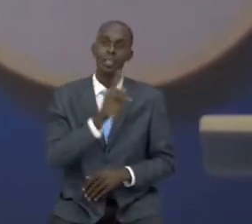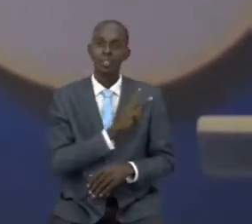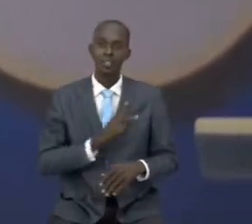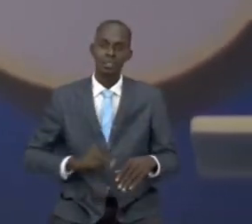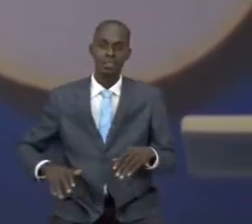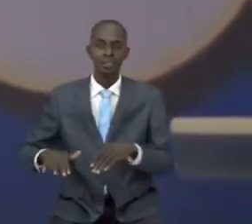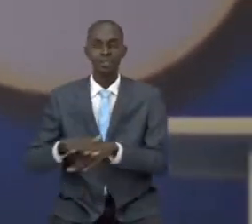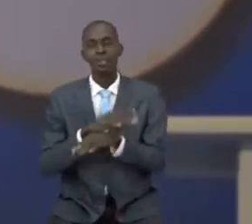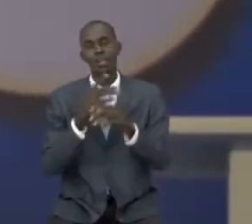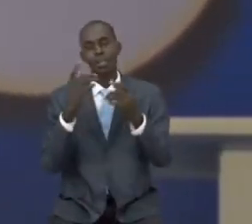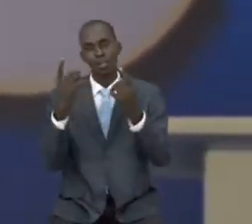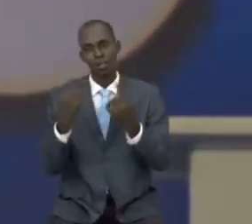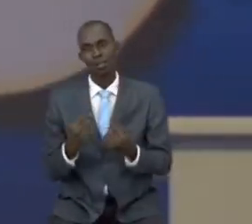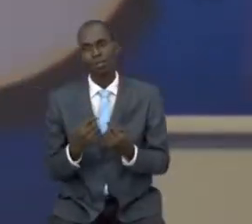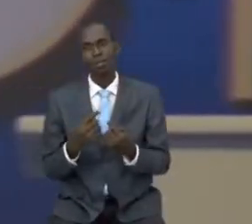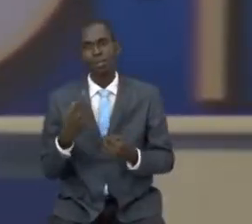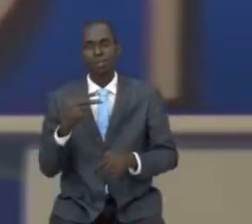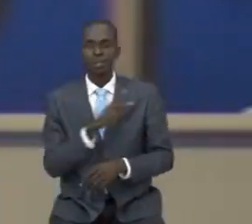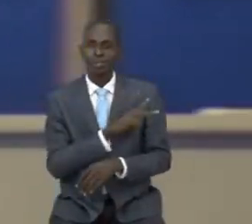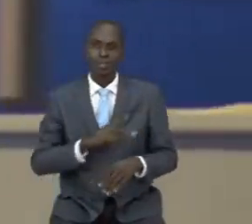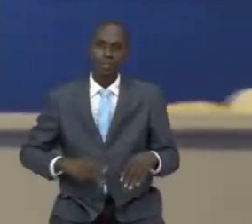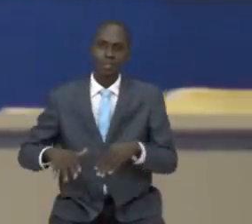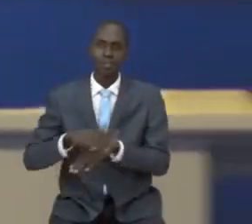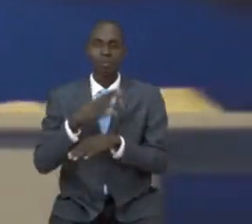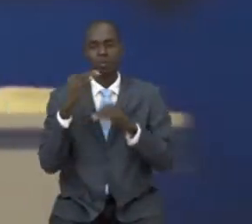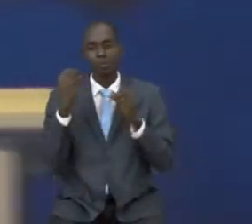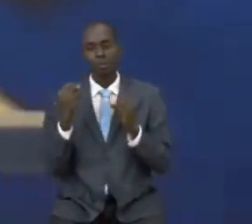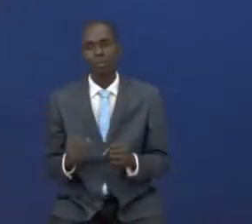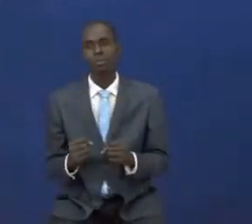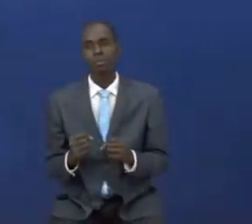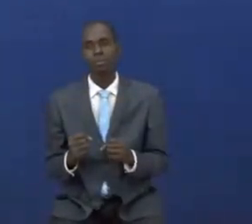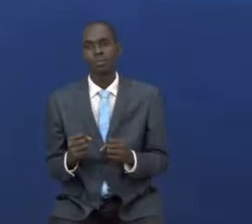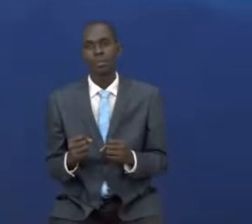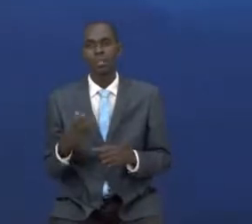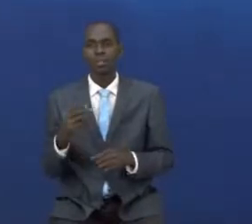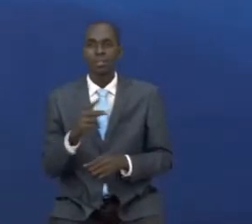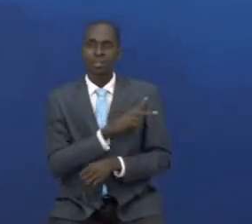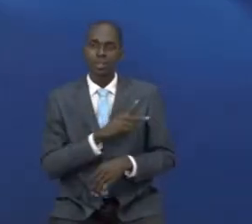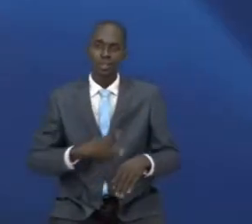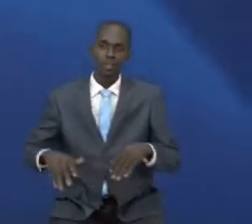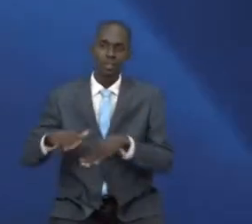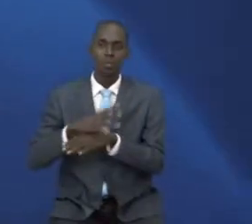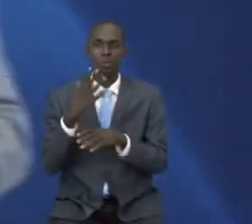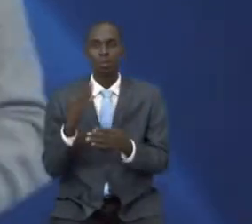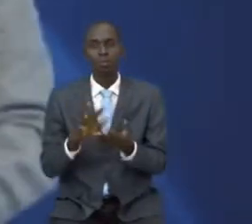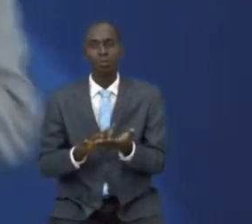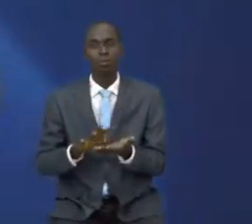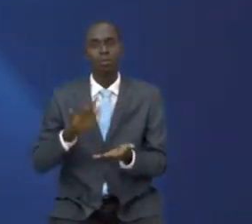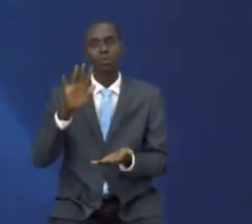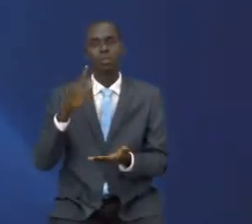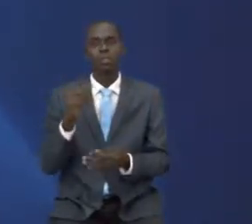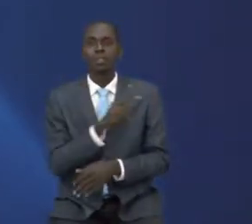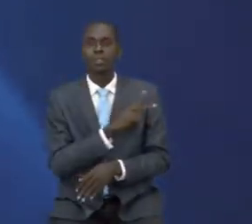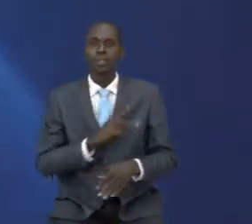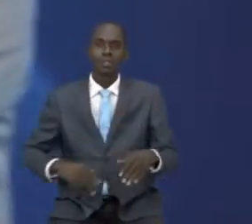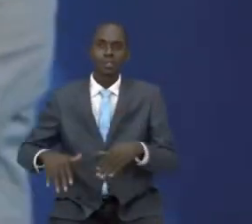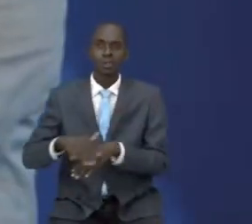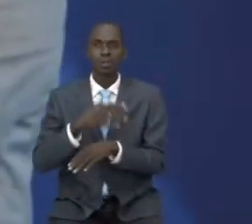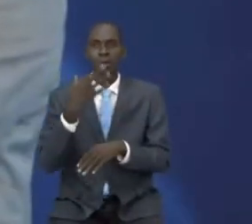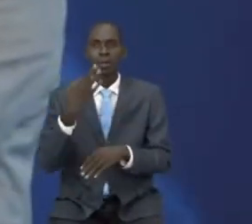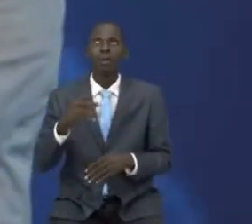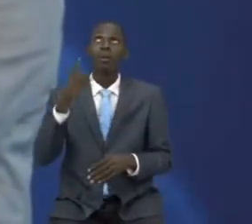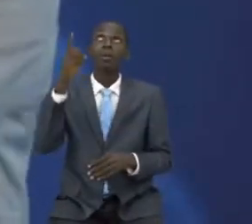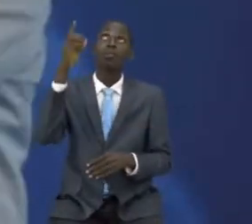come, the kingdom of power, the kingdom of glory, the kingdom of